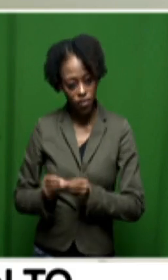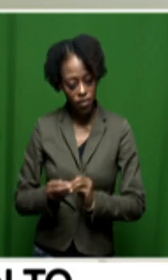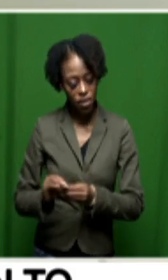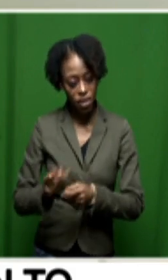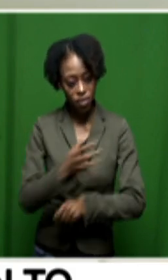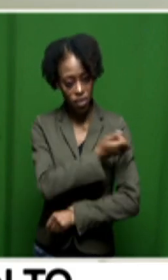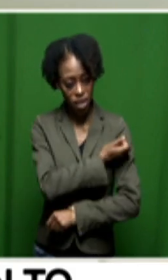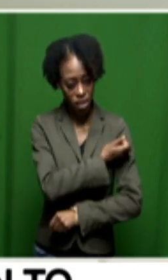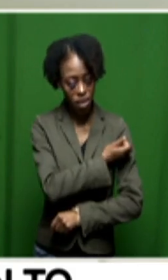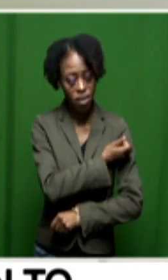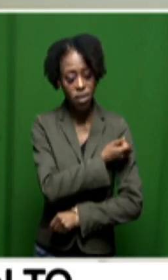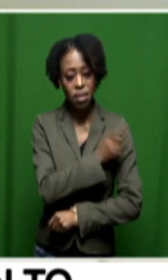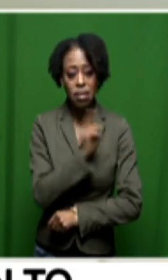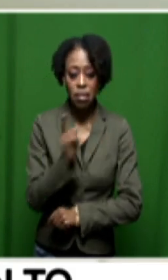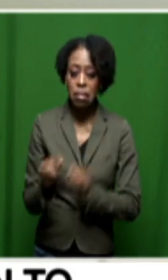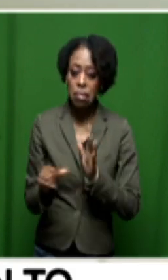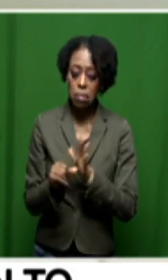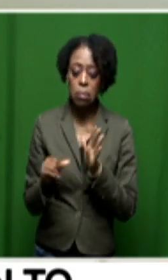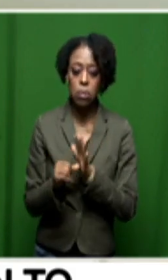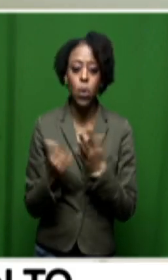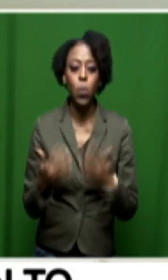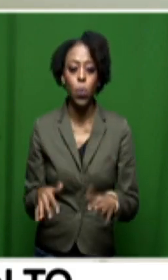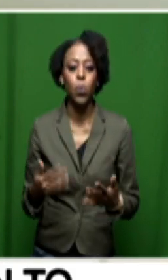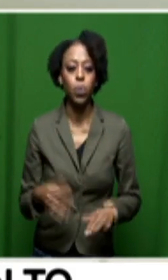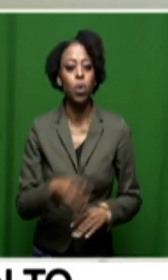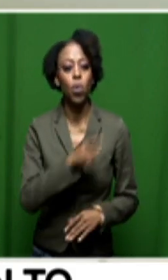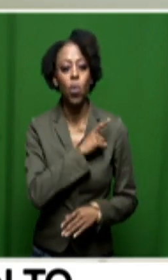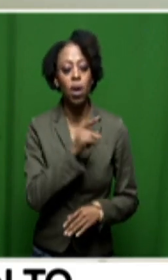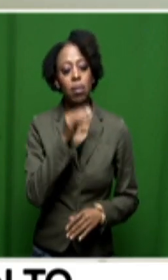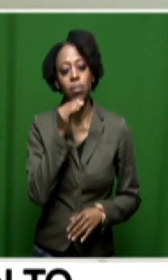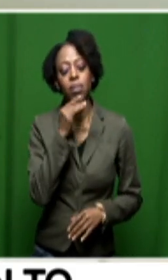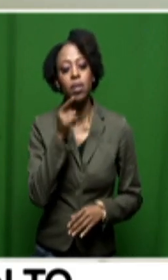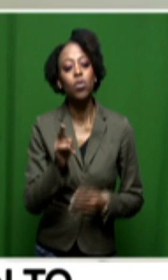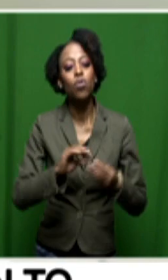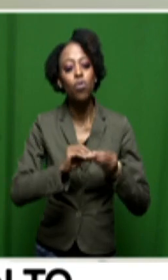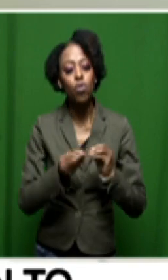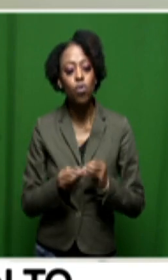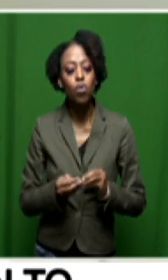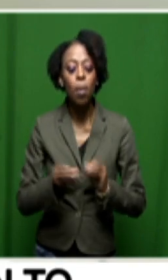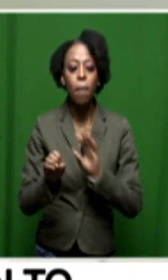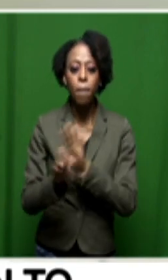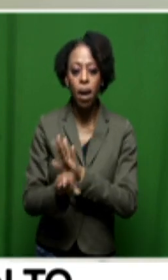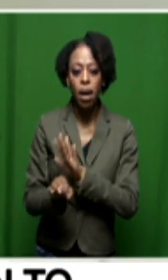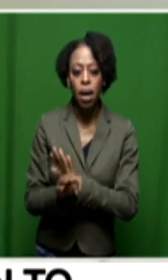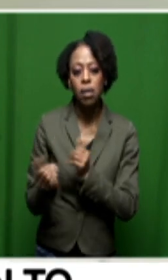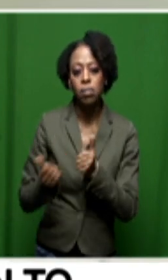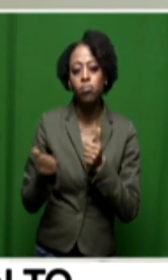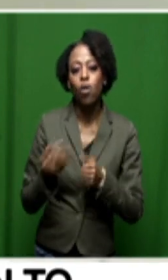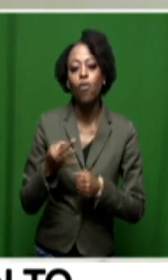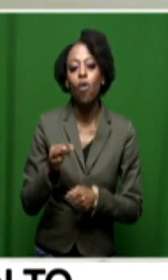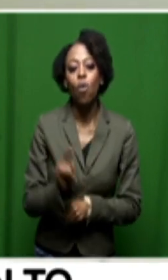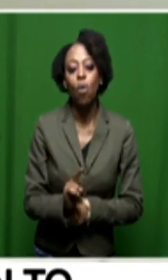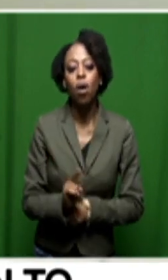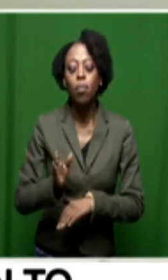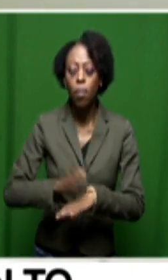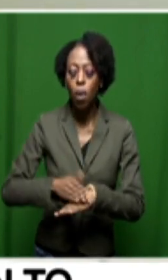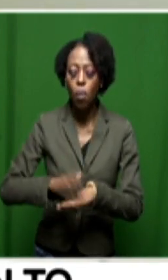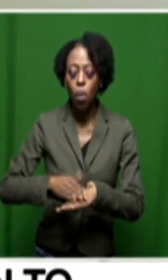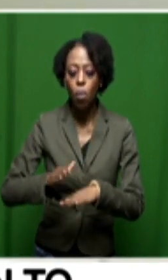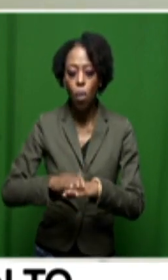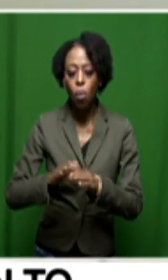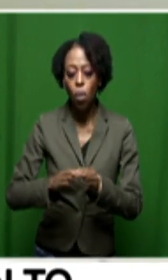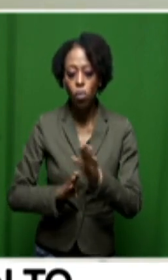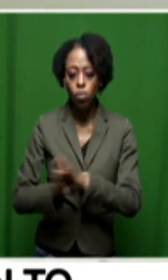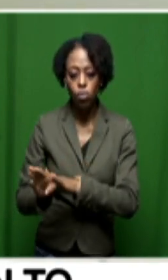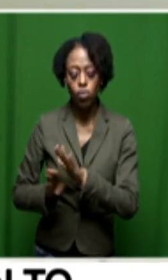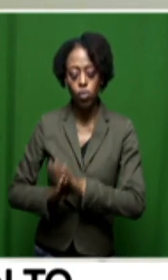the vaccines, this is important, because then you're actually creating a market for further growth in the